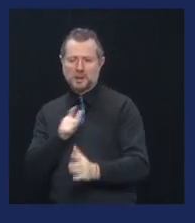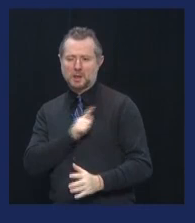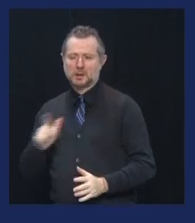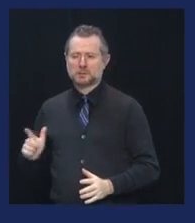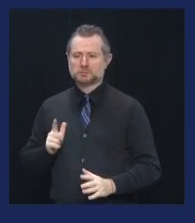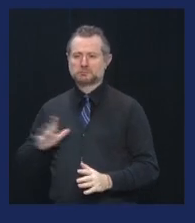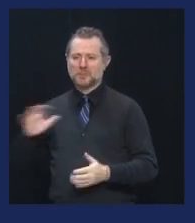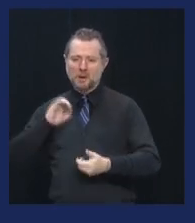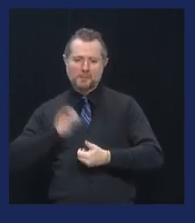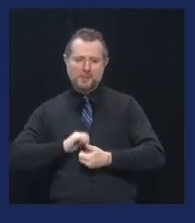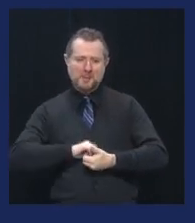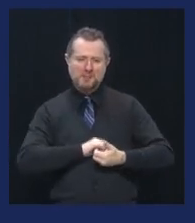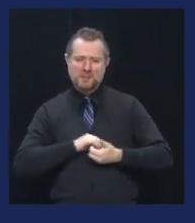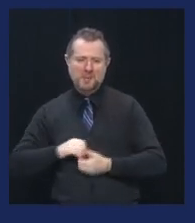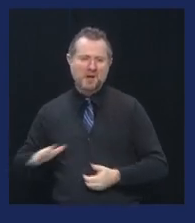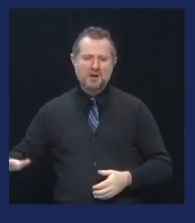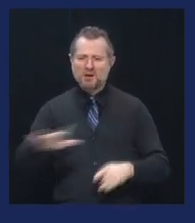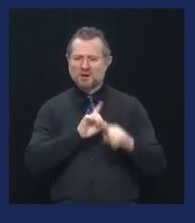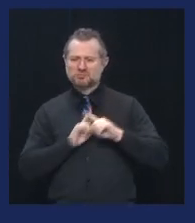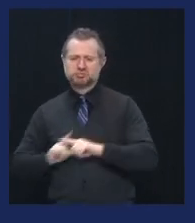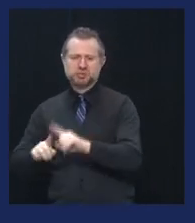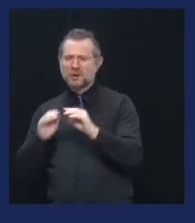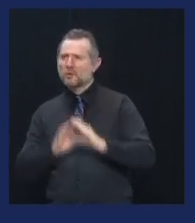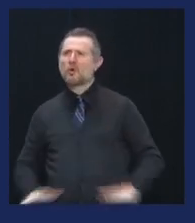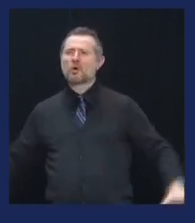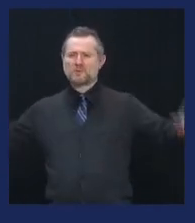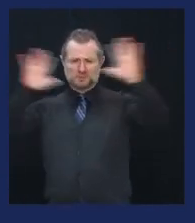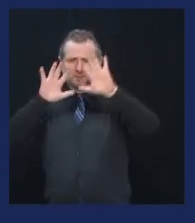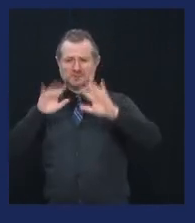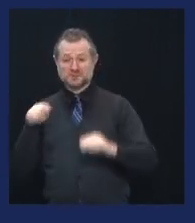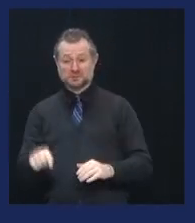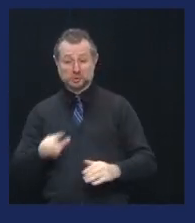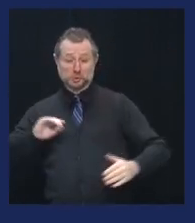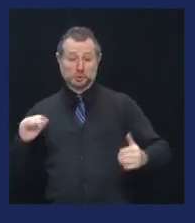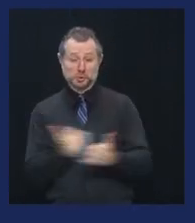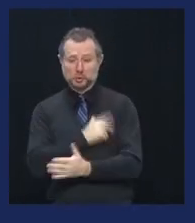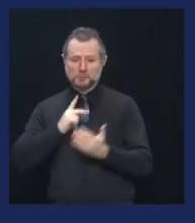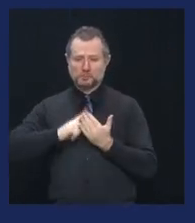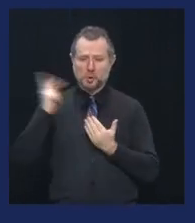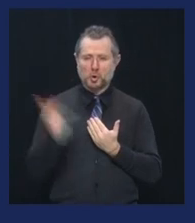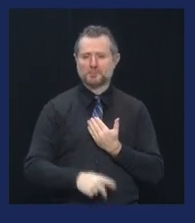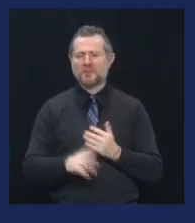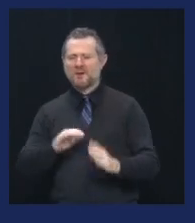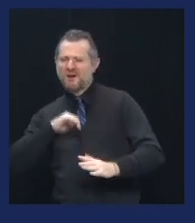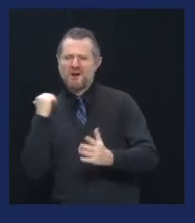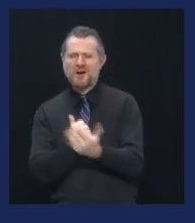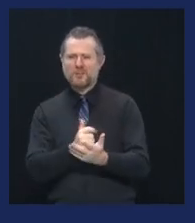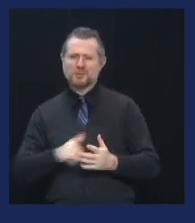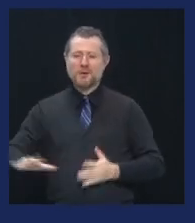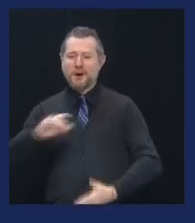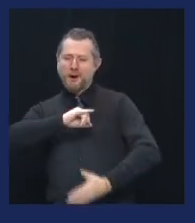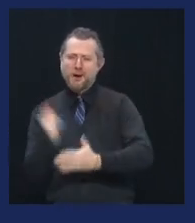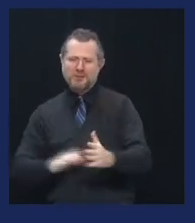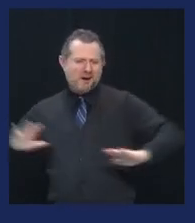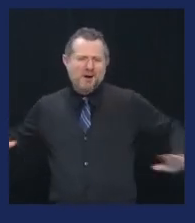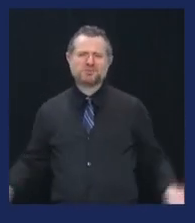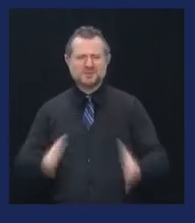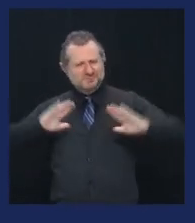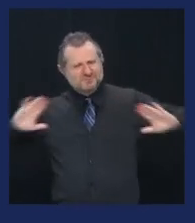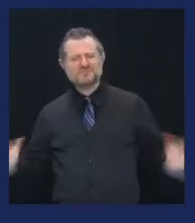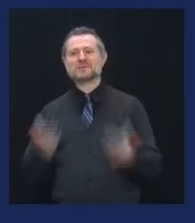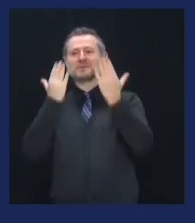This groundbreaking initiative will help revive the arts while celebrating New York's resiliency